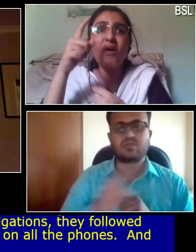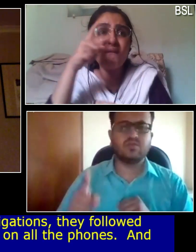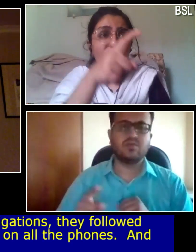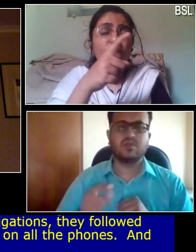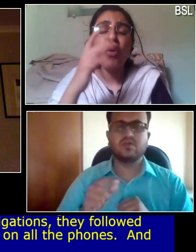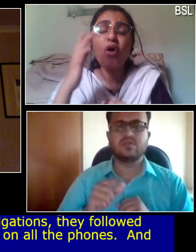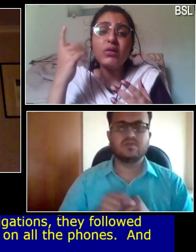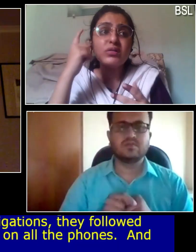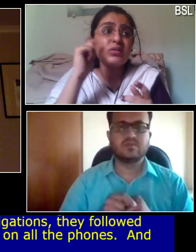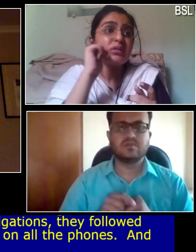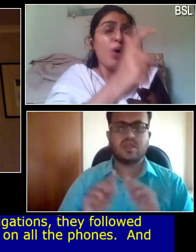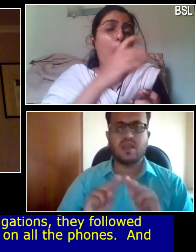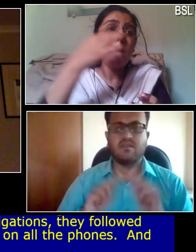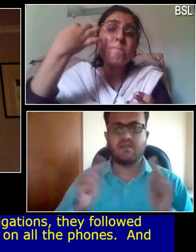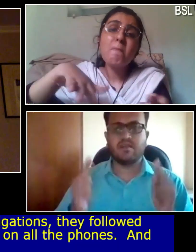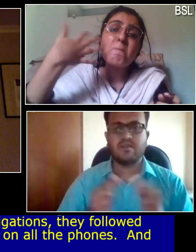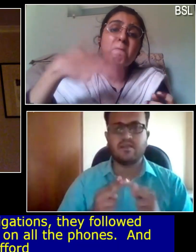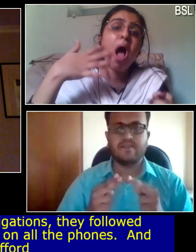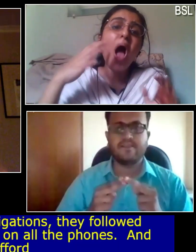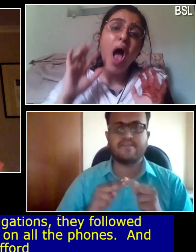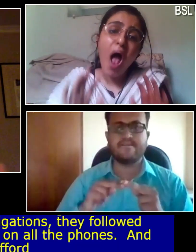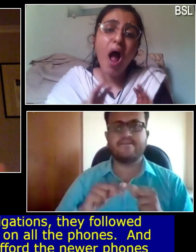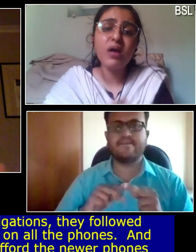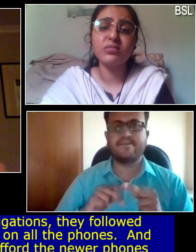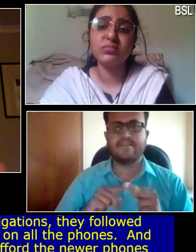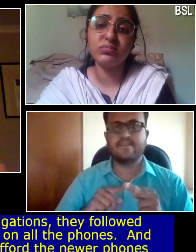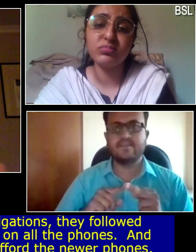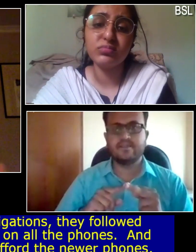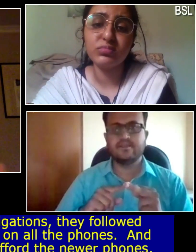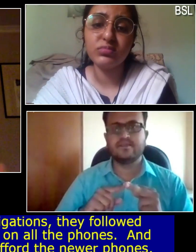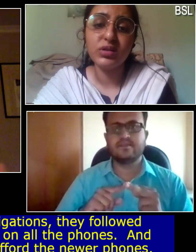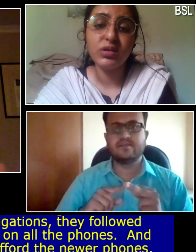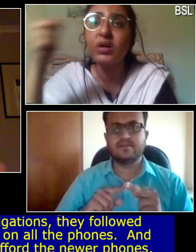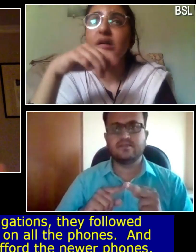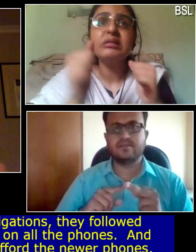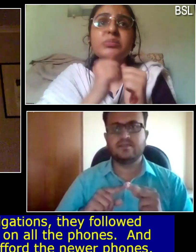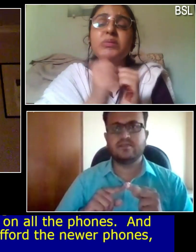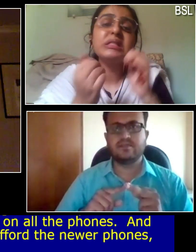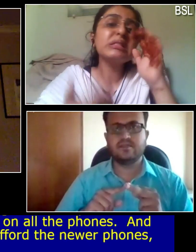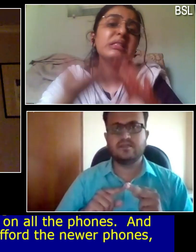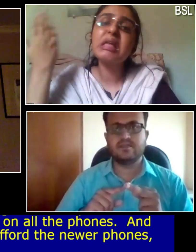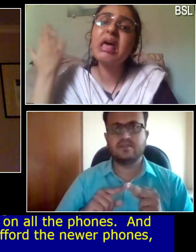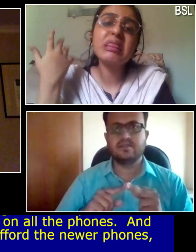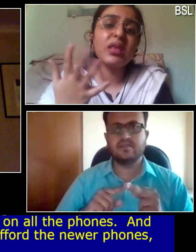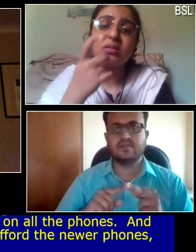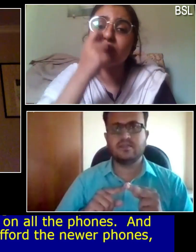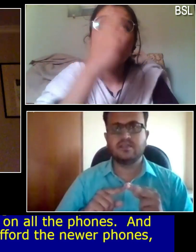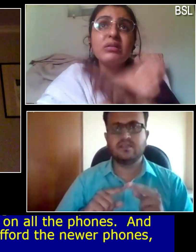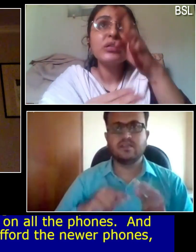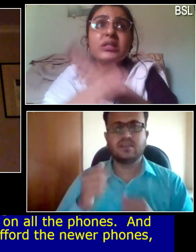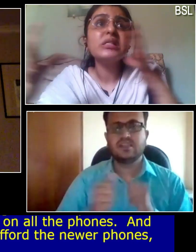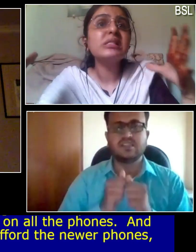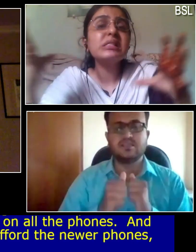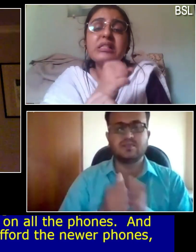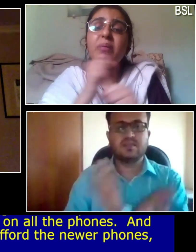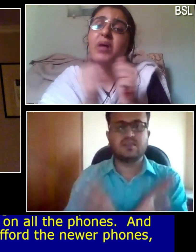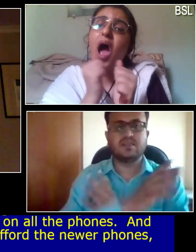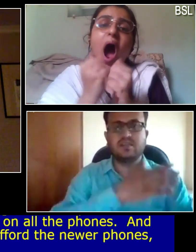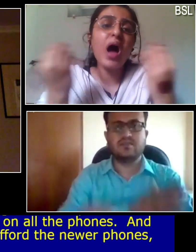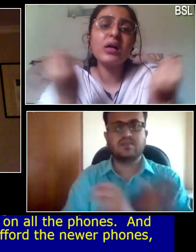So it might not be usable by all people with disability.